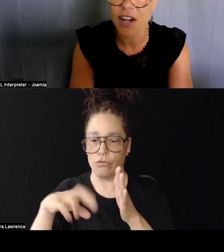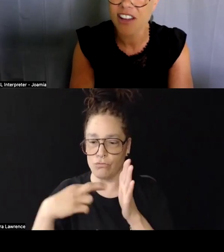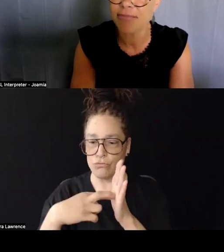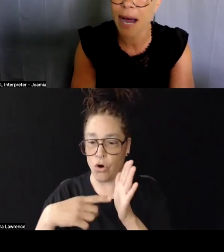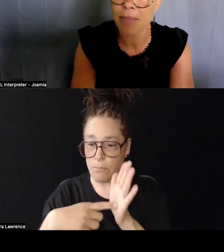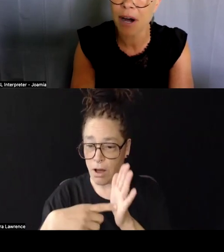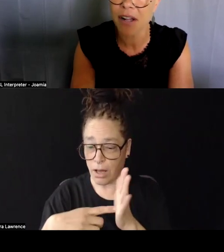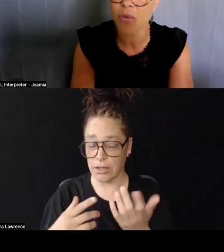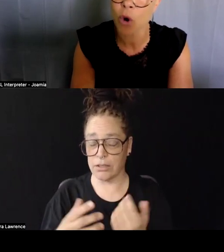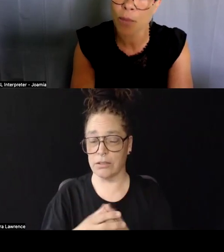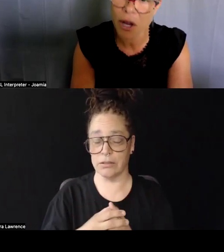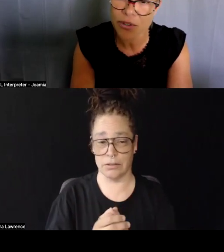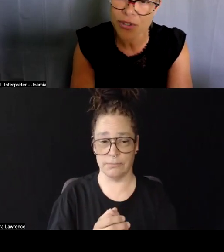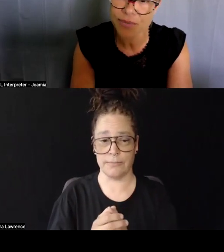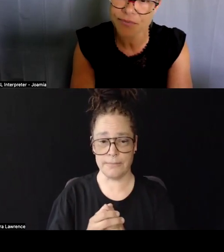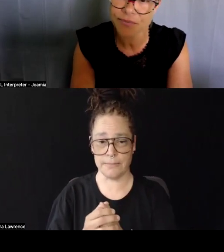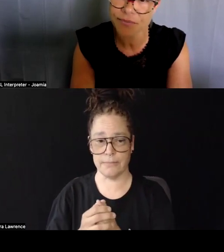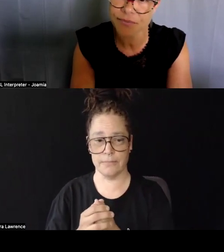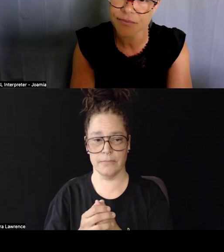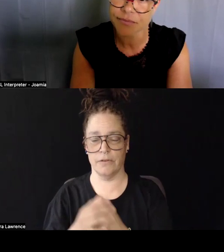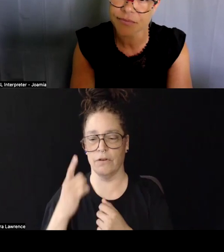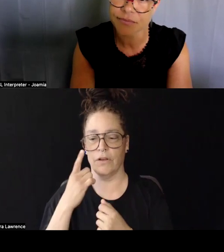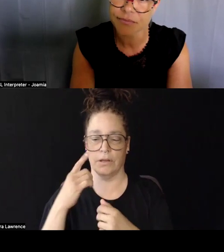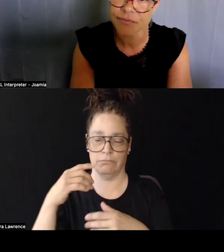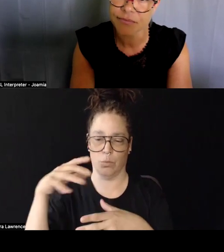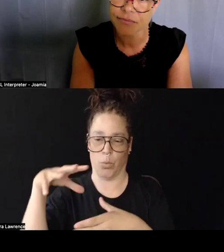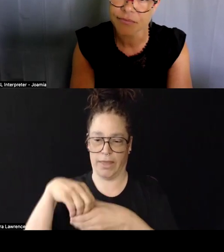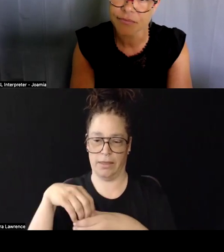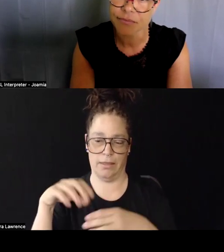There's not enough BIPOC role models